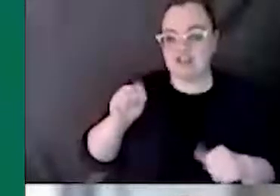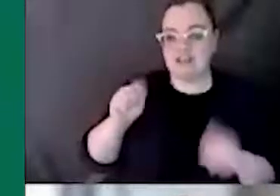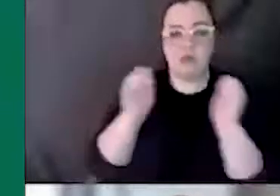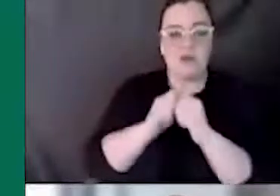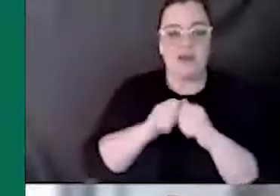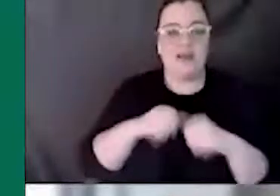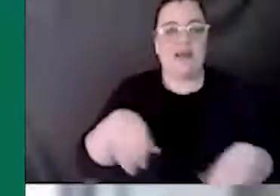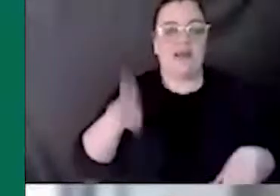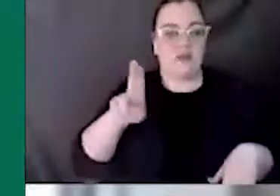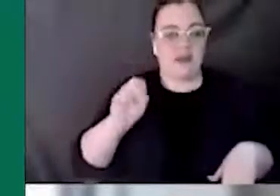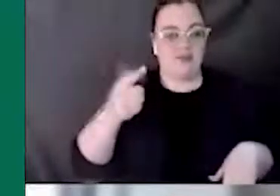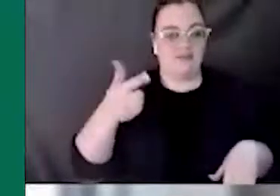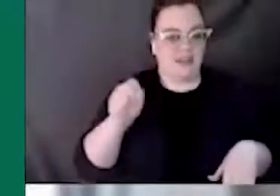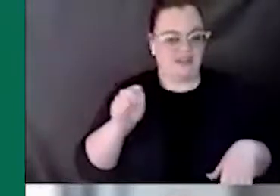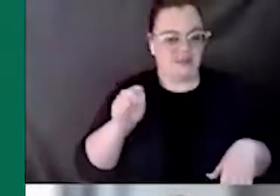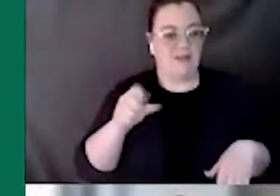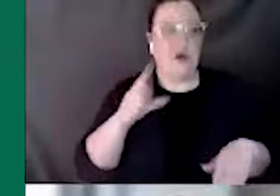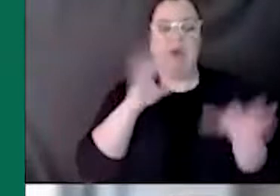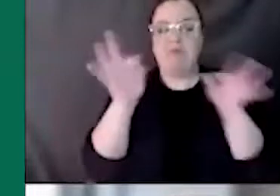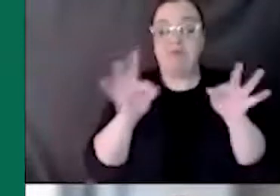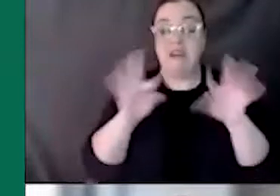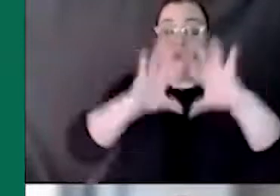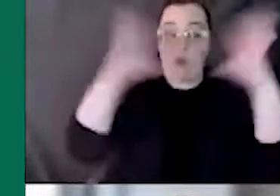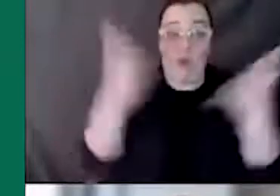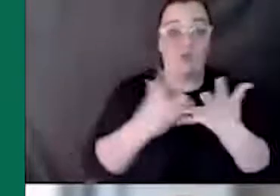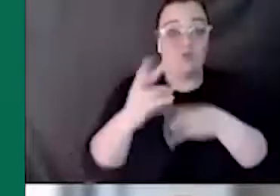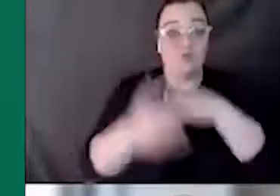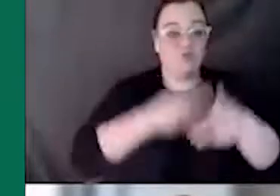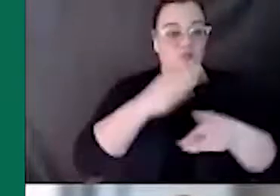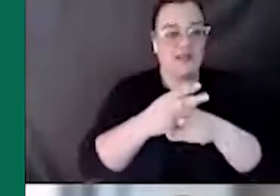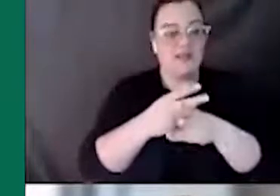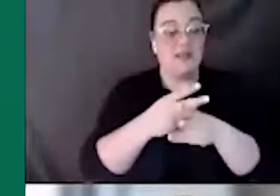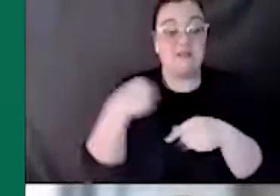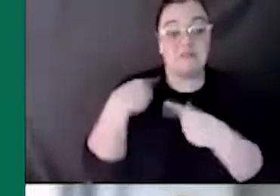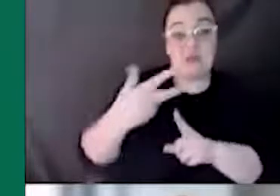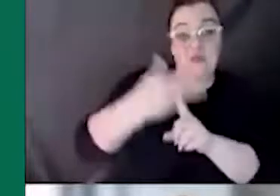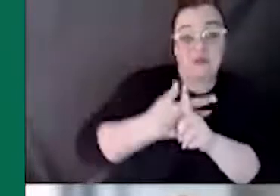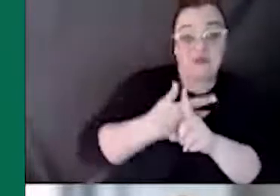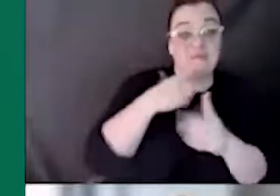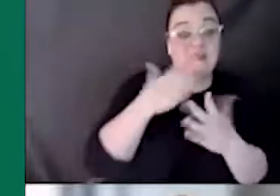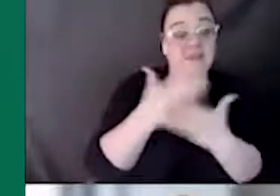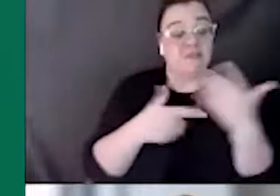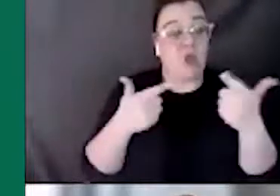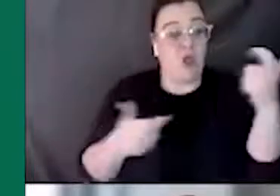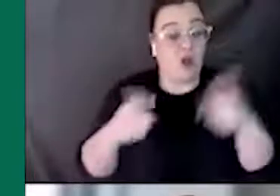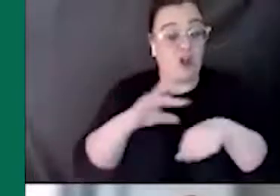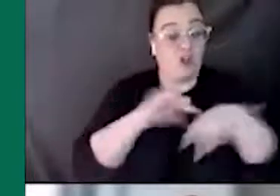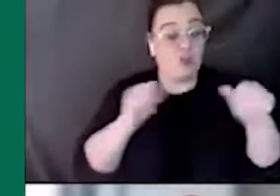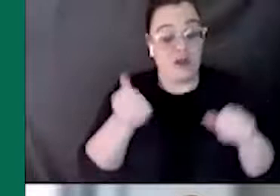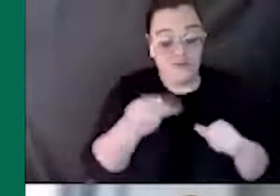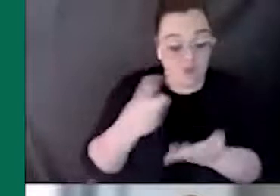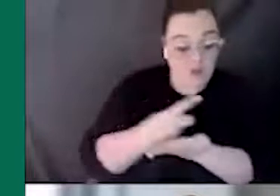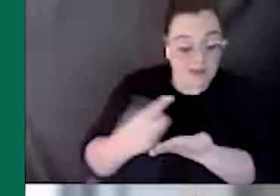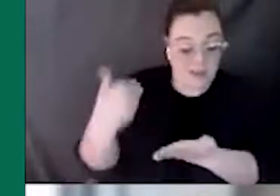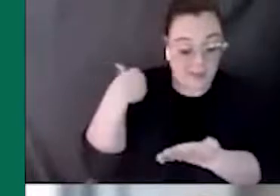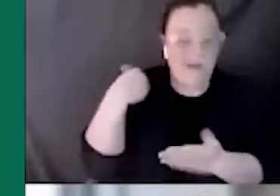on. So around the whole world in this 3-month period, there have actually been quite some large earthquakes. Just a few weeks ago, Alaska